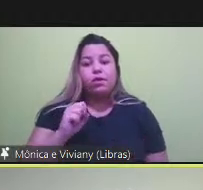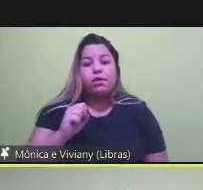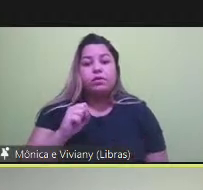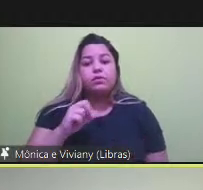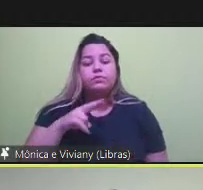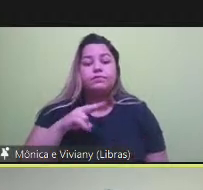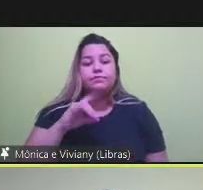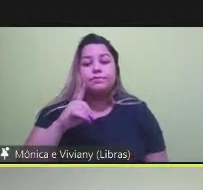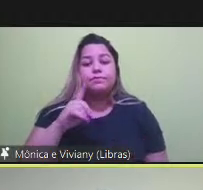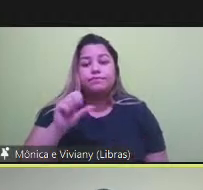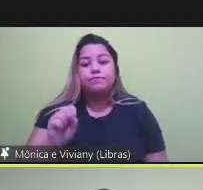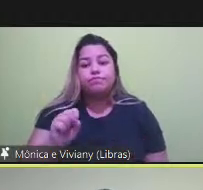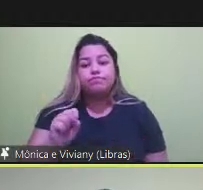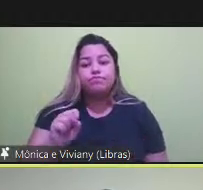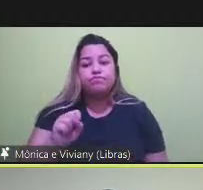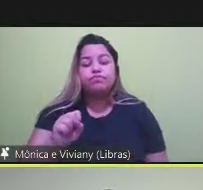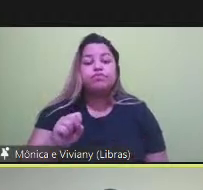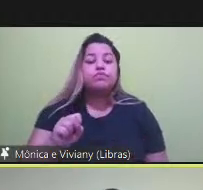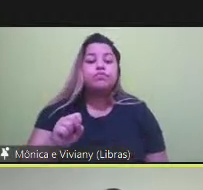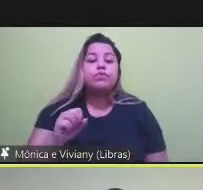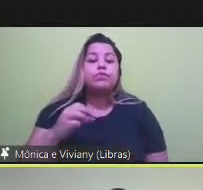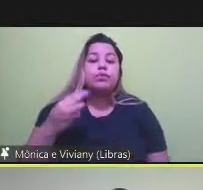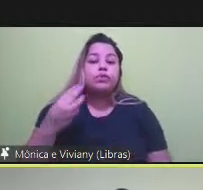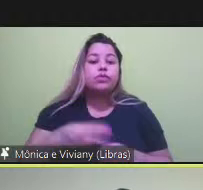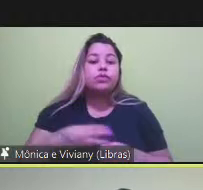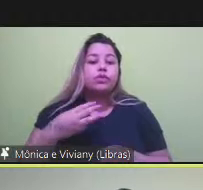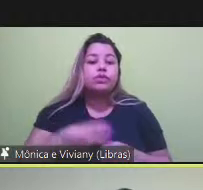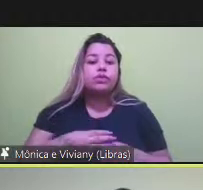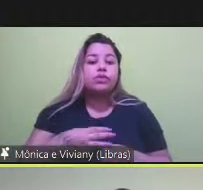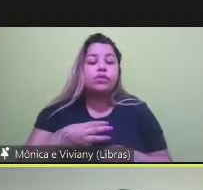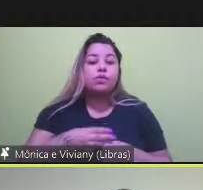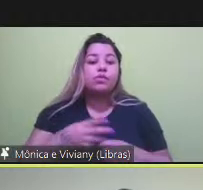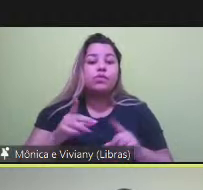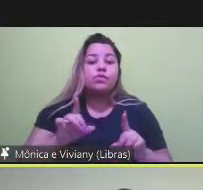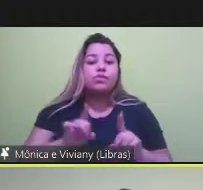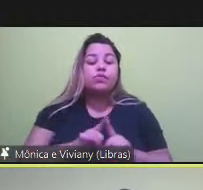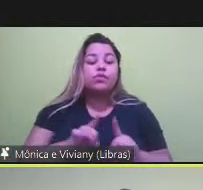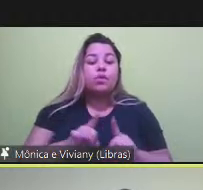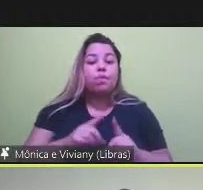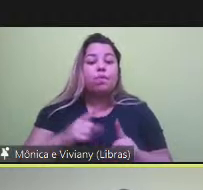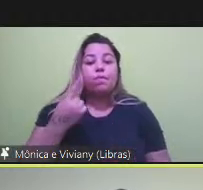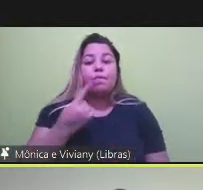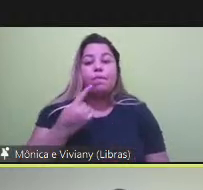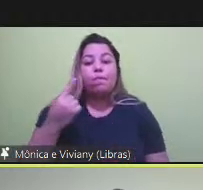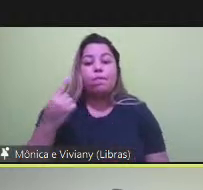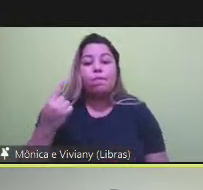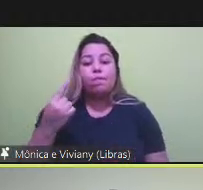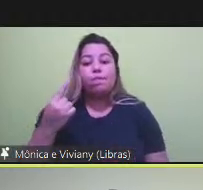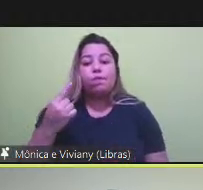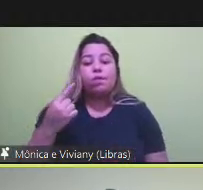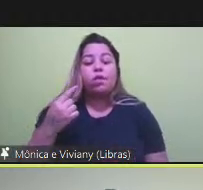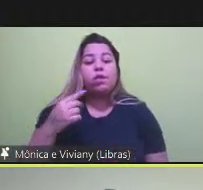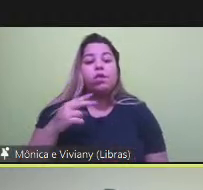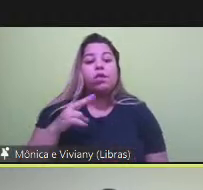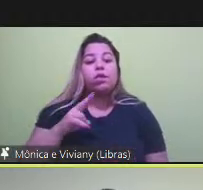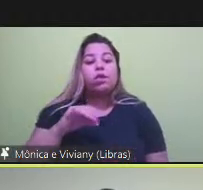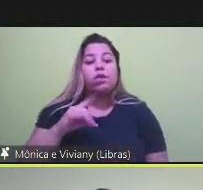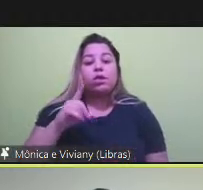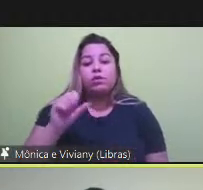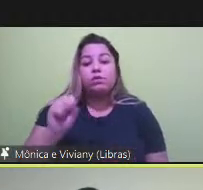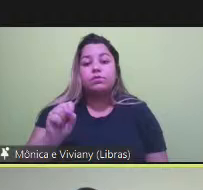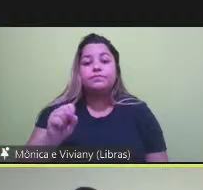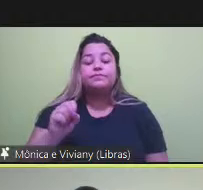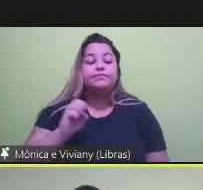28 units, educational units, municipal education units, which adhere to the program, 11